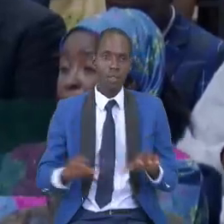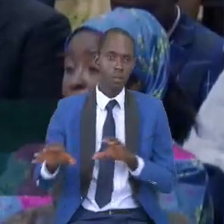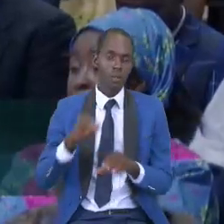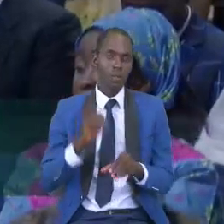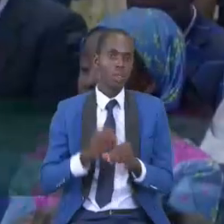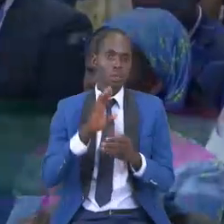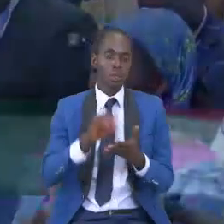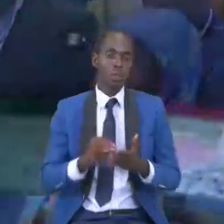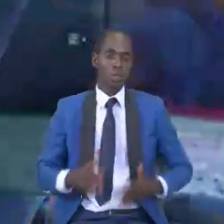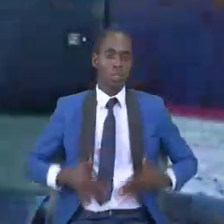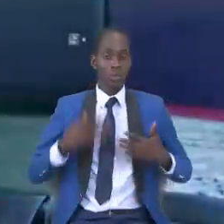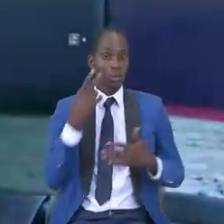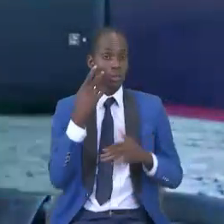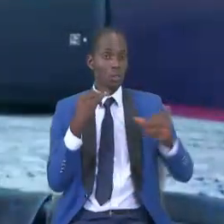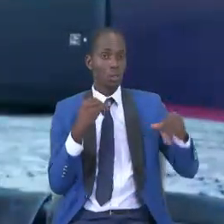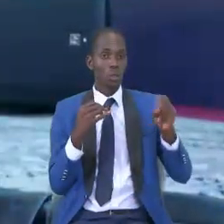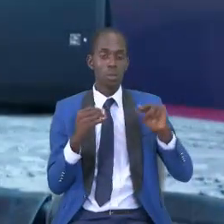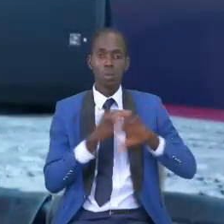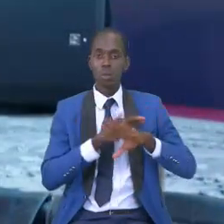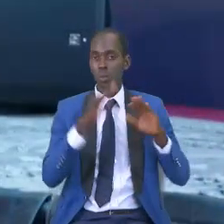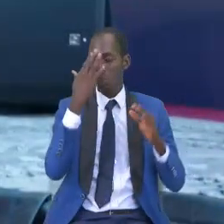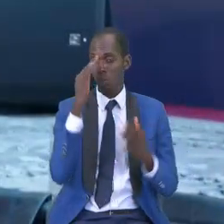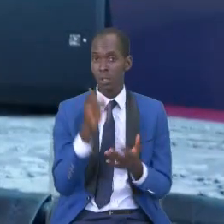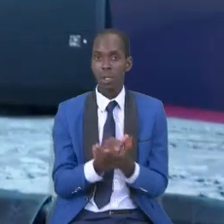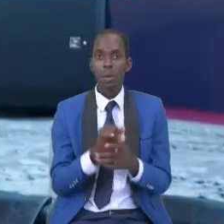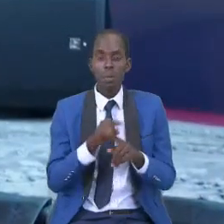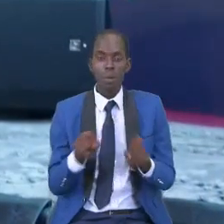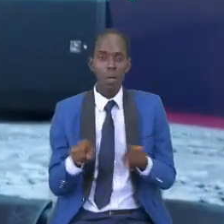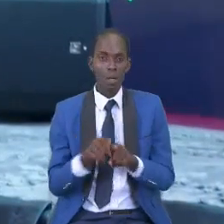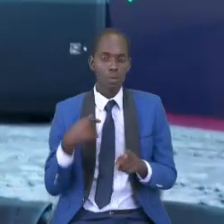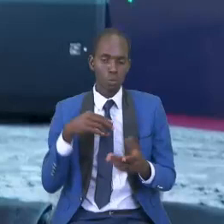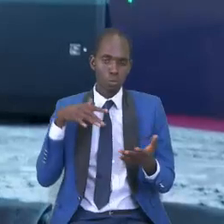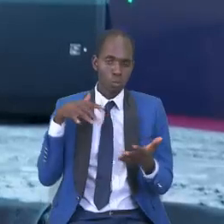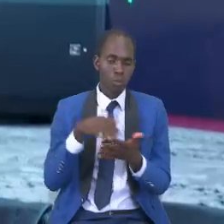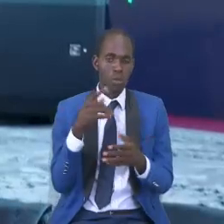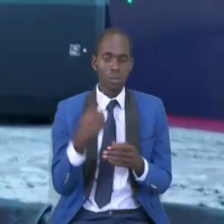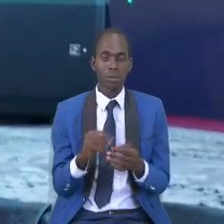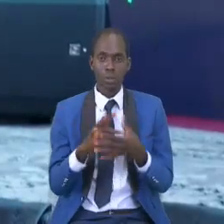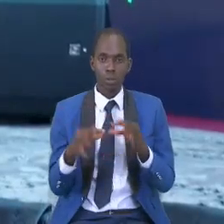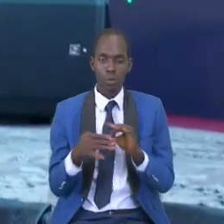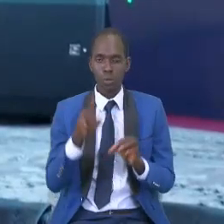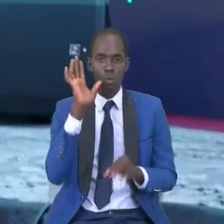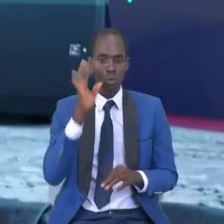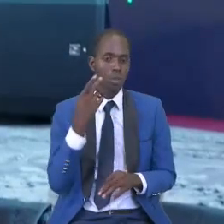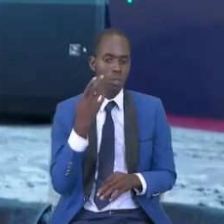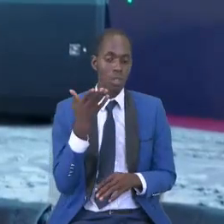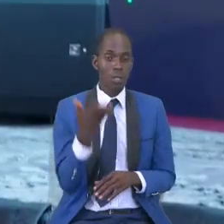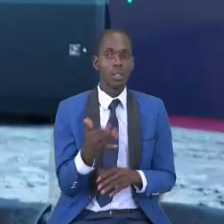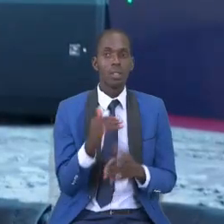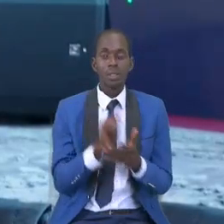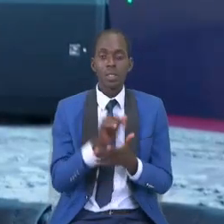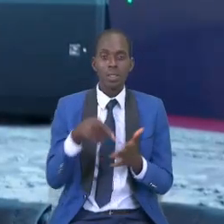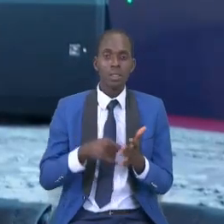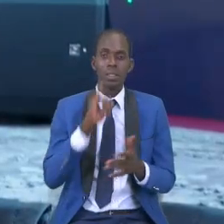Of course, Jonah did not know that. But as we look at the story, you will find that this is the best and